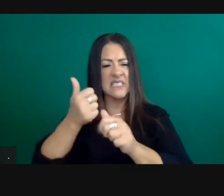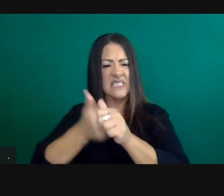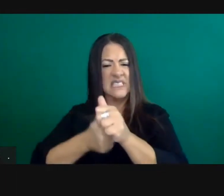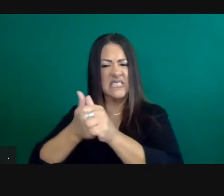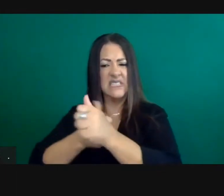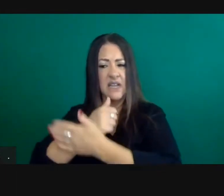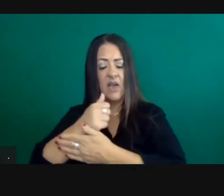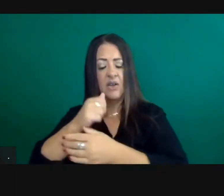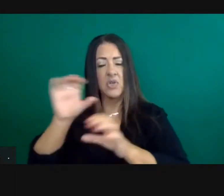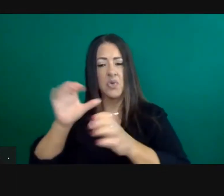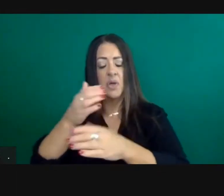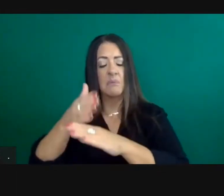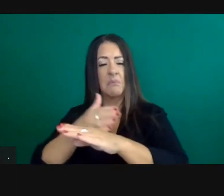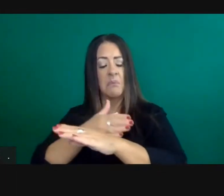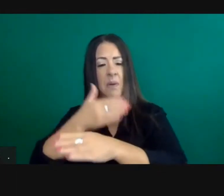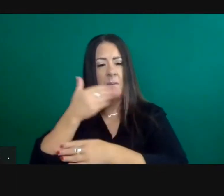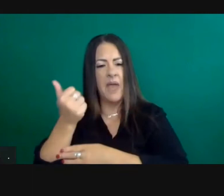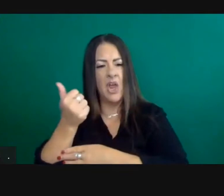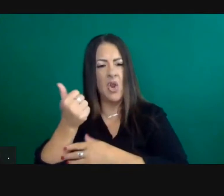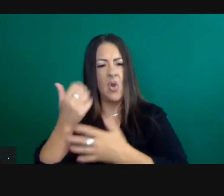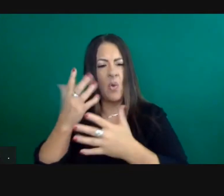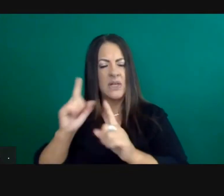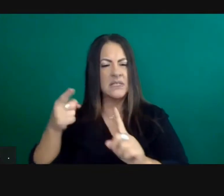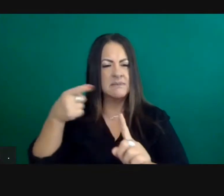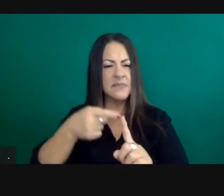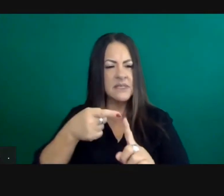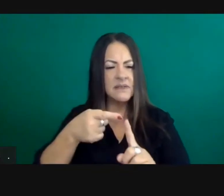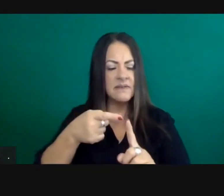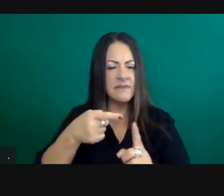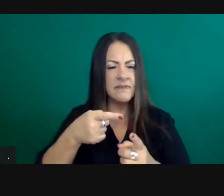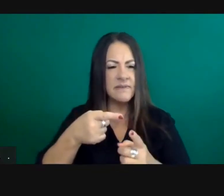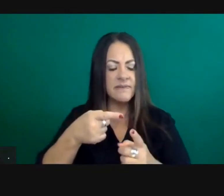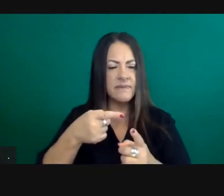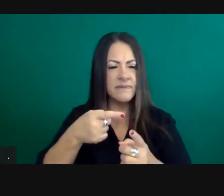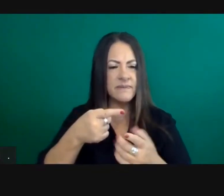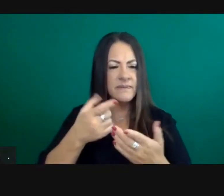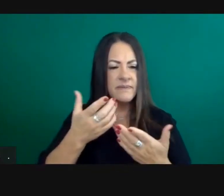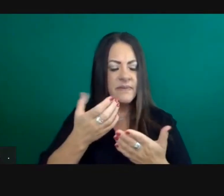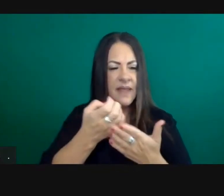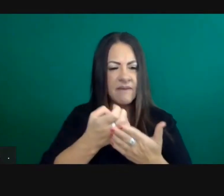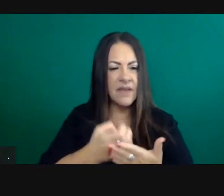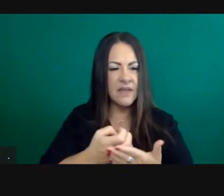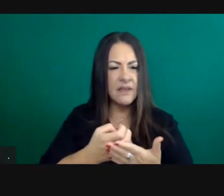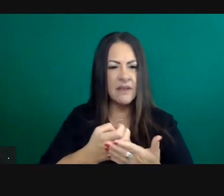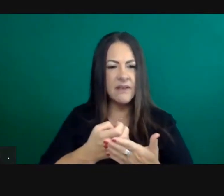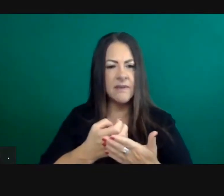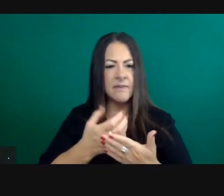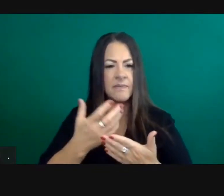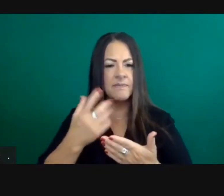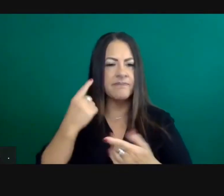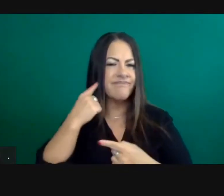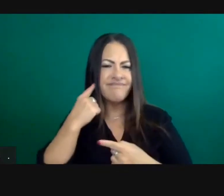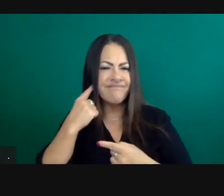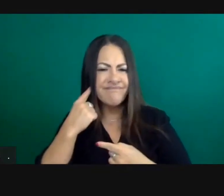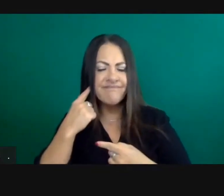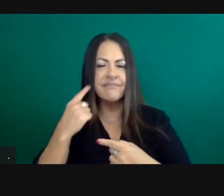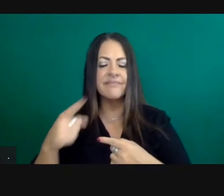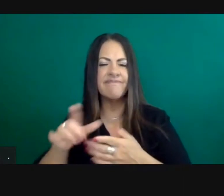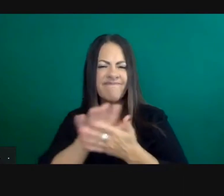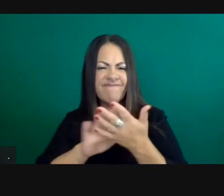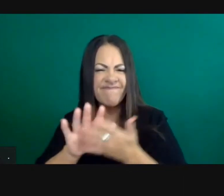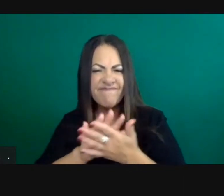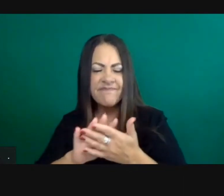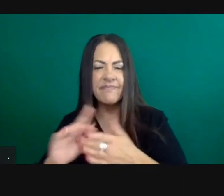so, what evidence you would point to. And if it is still too soon, when would you expect to be able to say whether